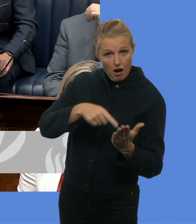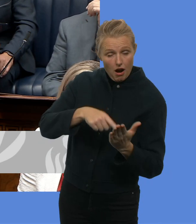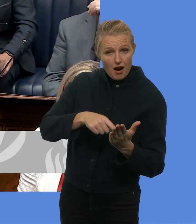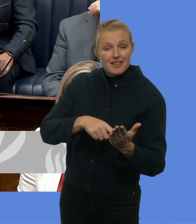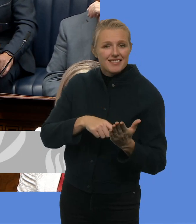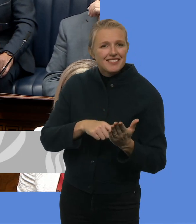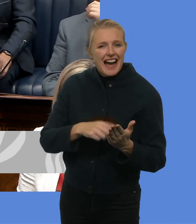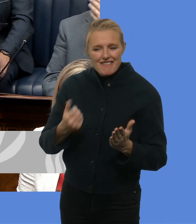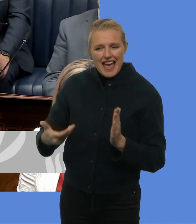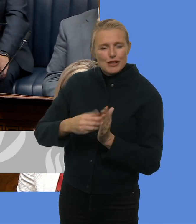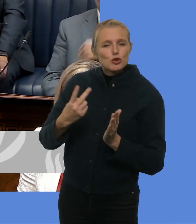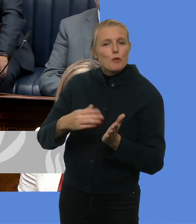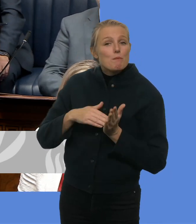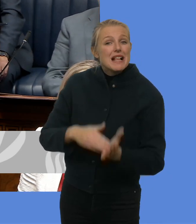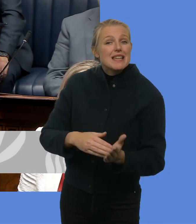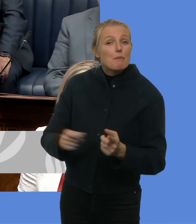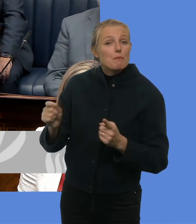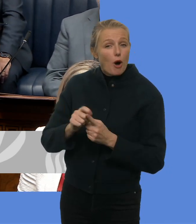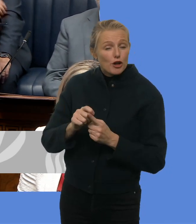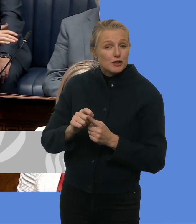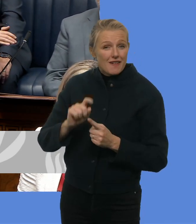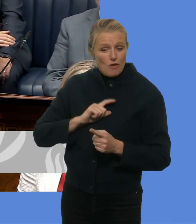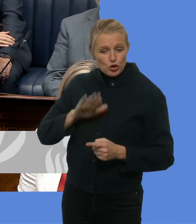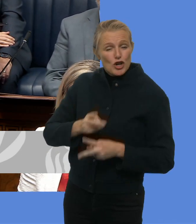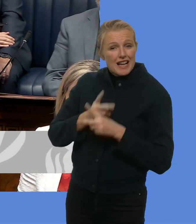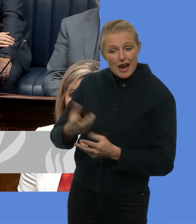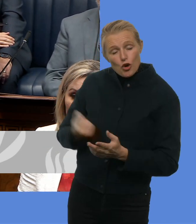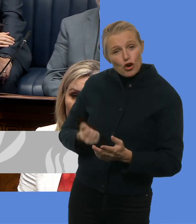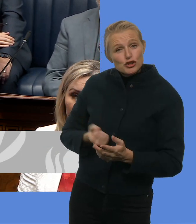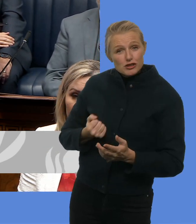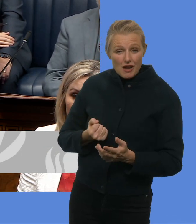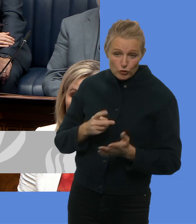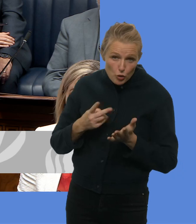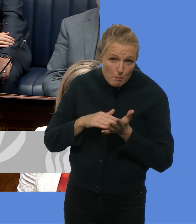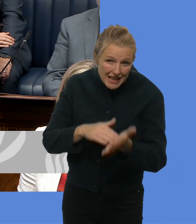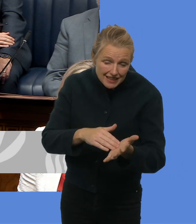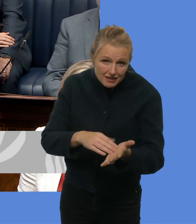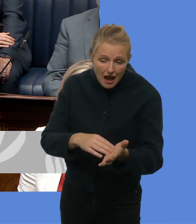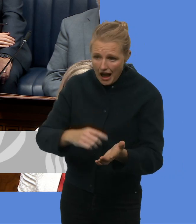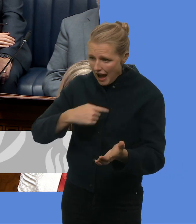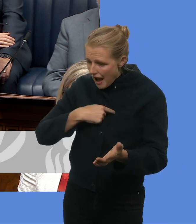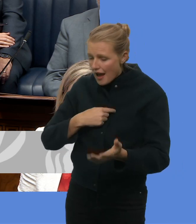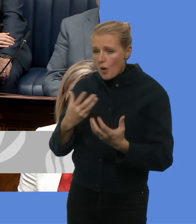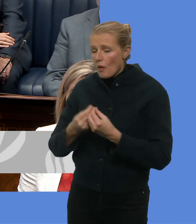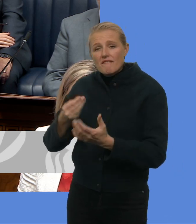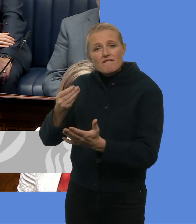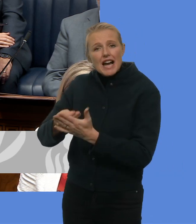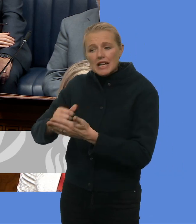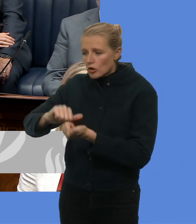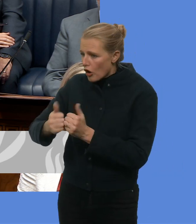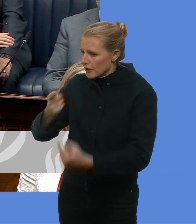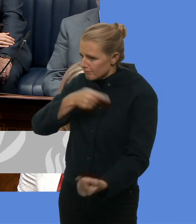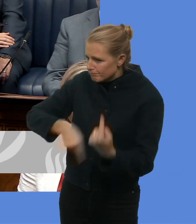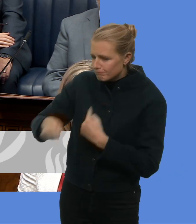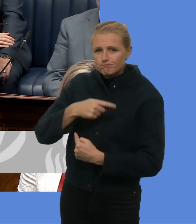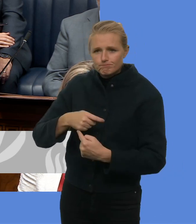of hard-working family. That's a sign that this executive, I brought the scheme forward, the Finance Minister and colleagues supported me to do that, and we're taking